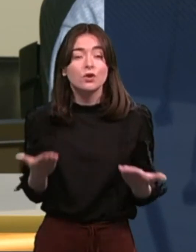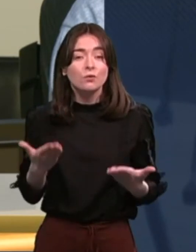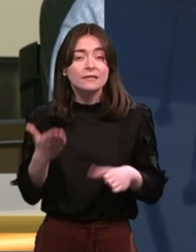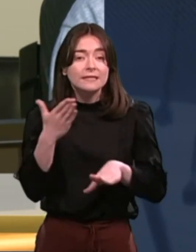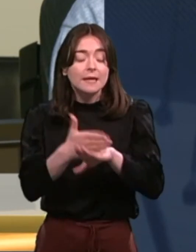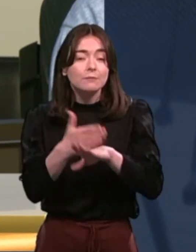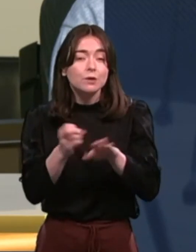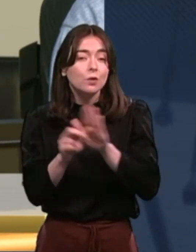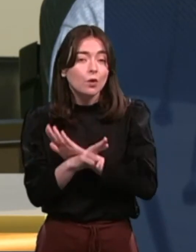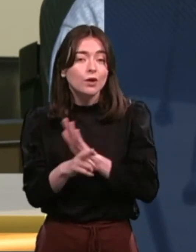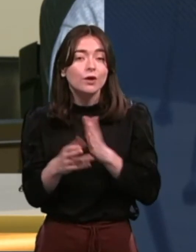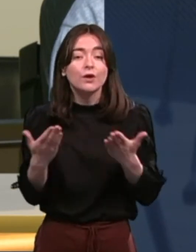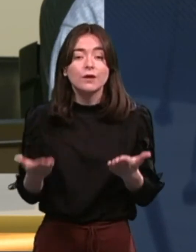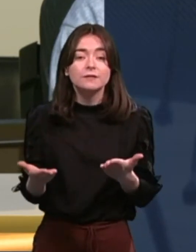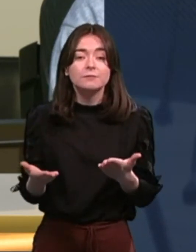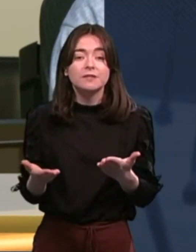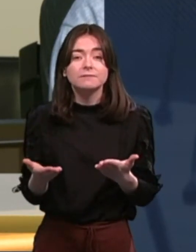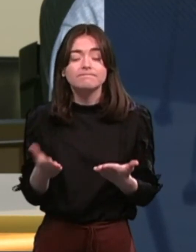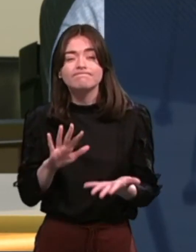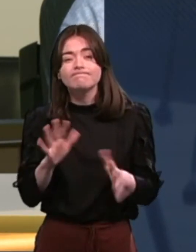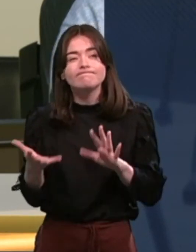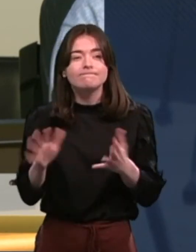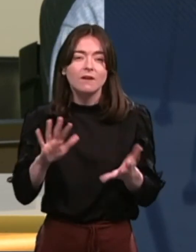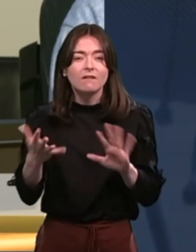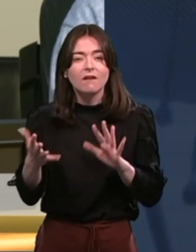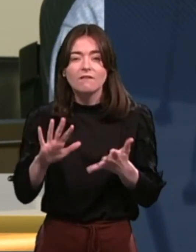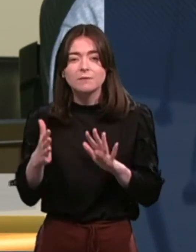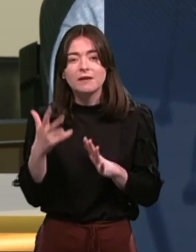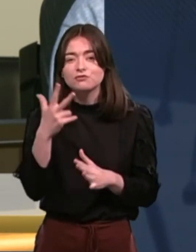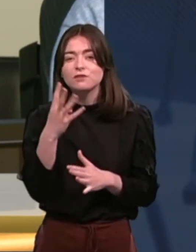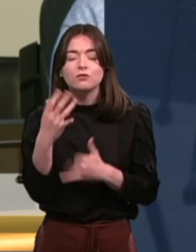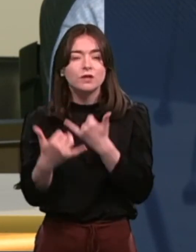employer, it's been on and off for the past 3 or 4